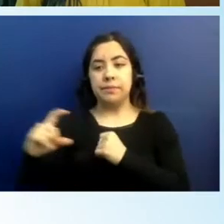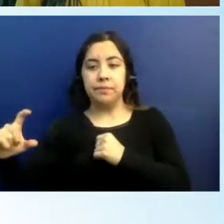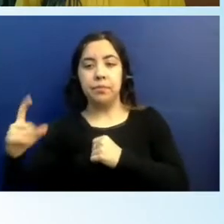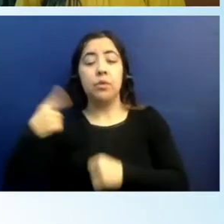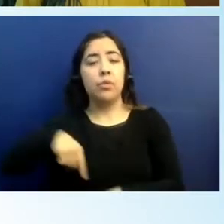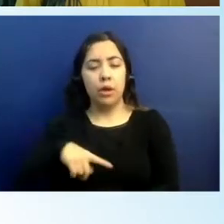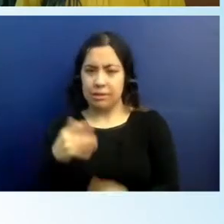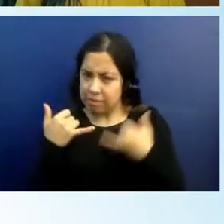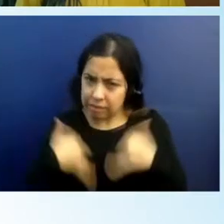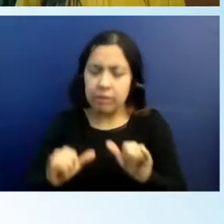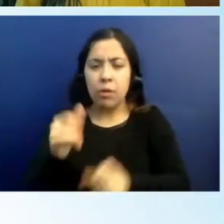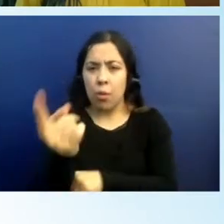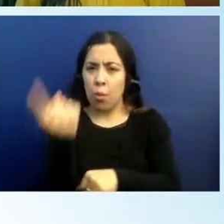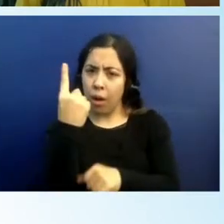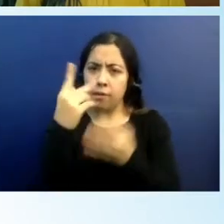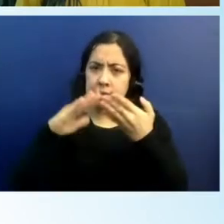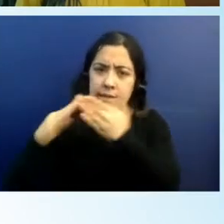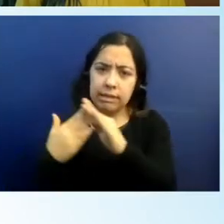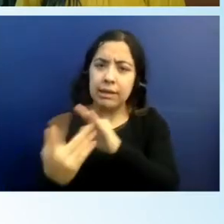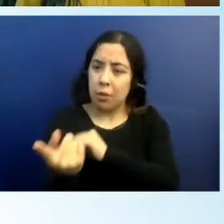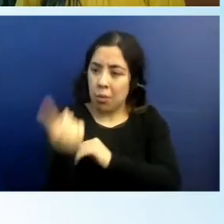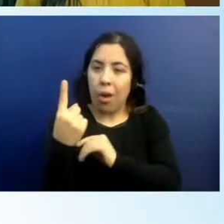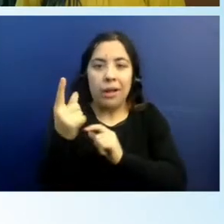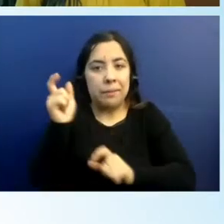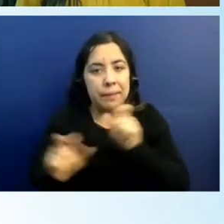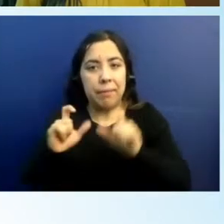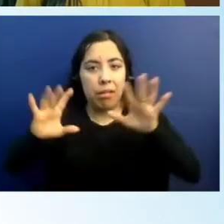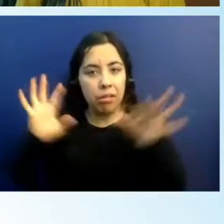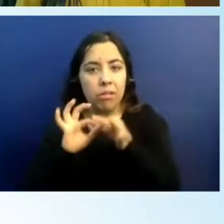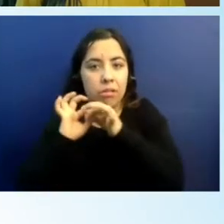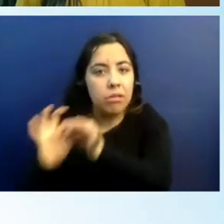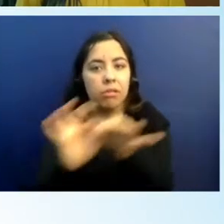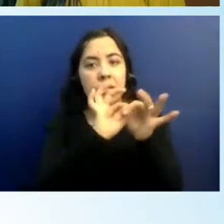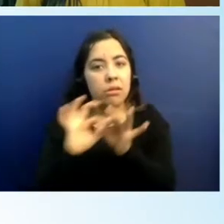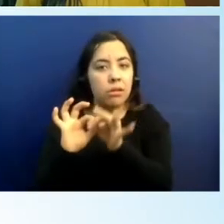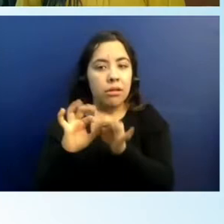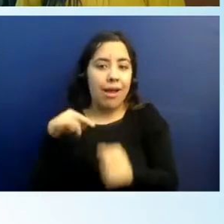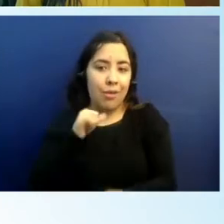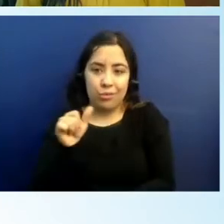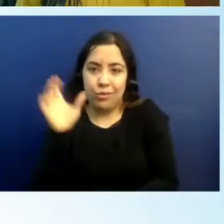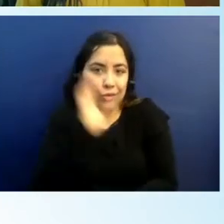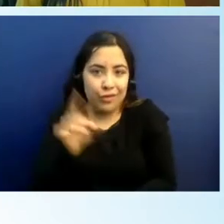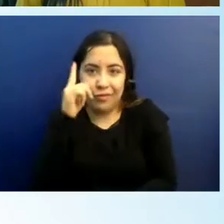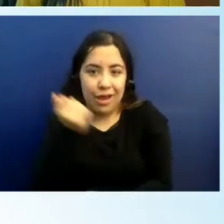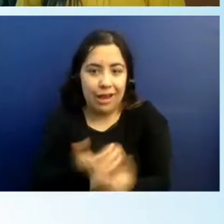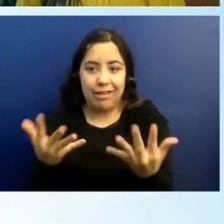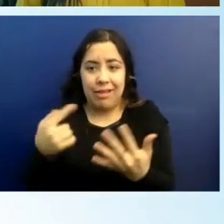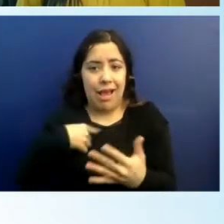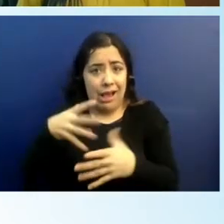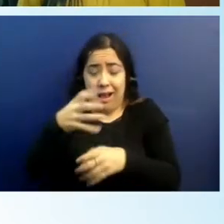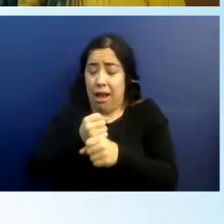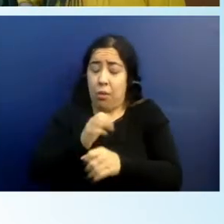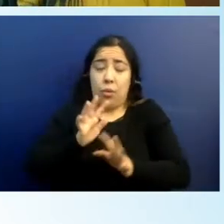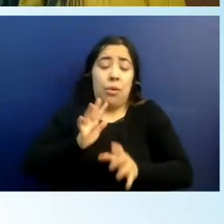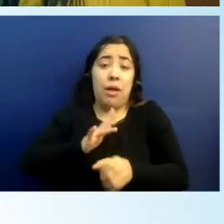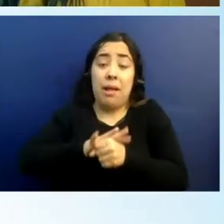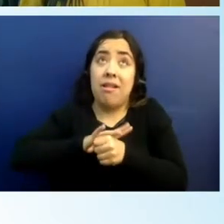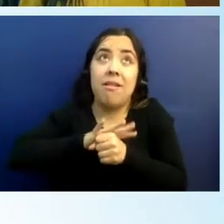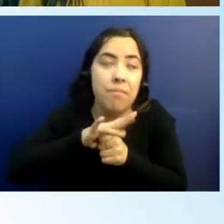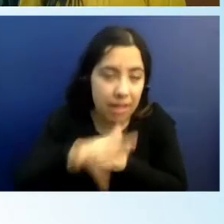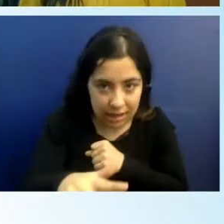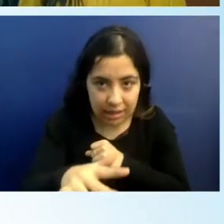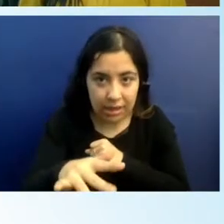people. I wasn't looking for anything, but got more than enough. I got a healing and I got an emotional